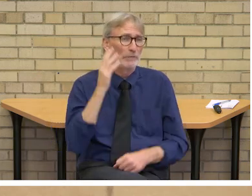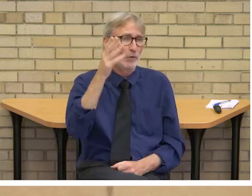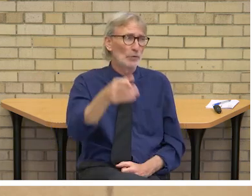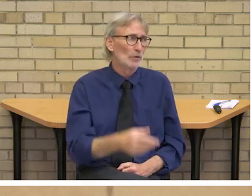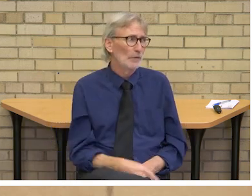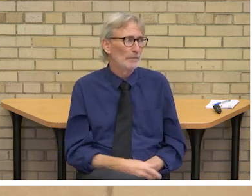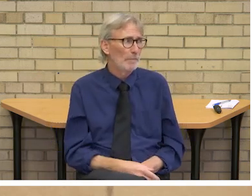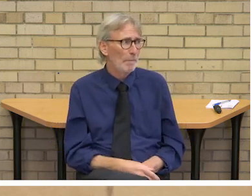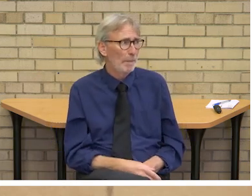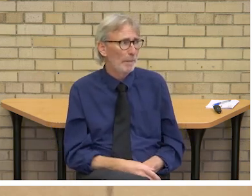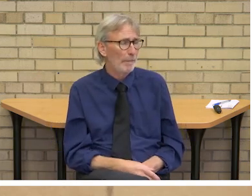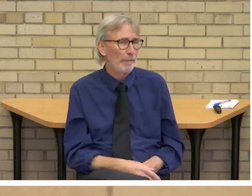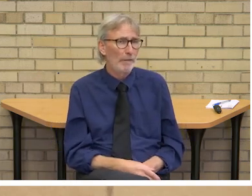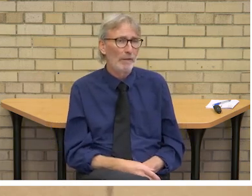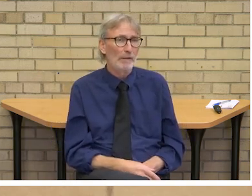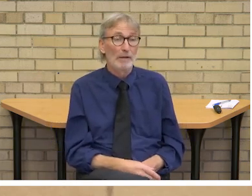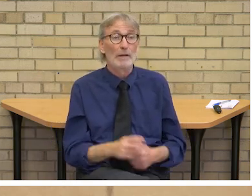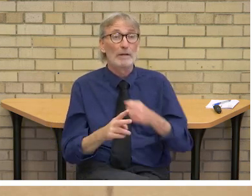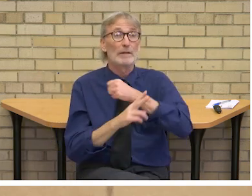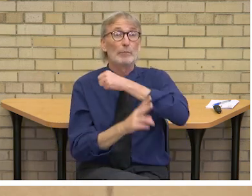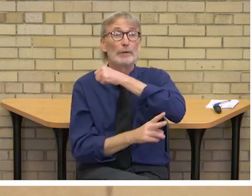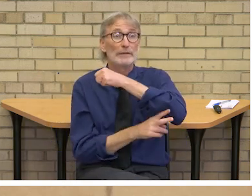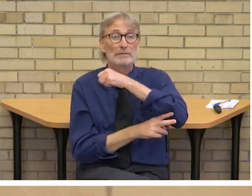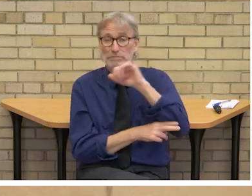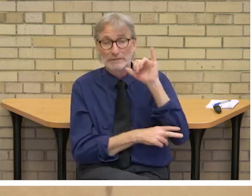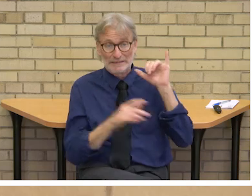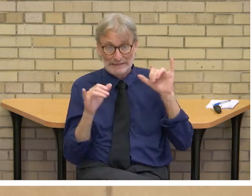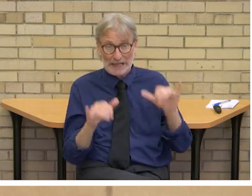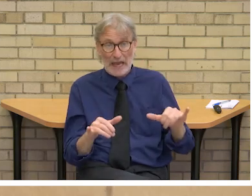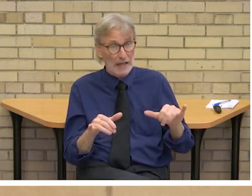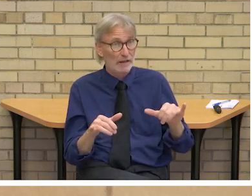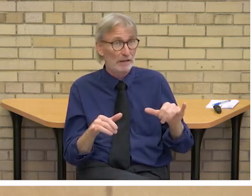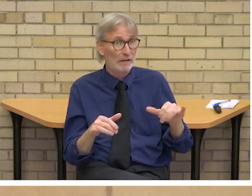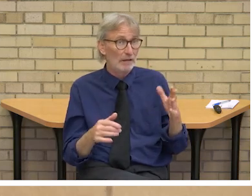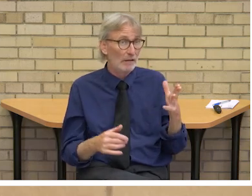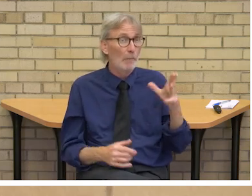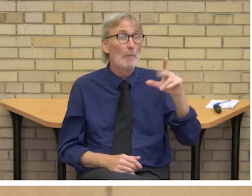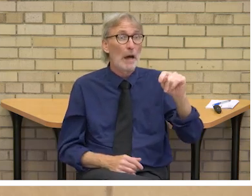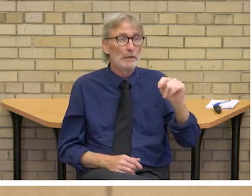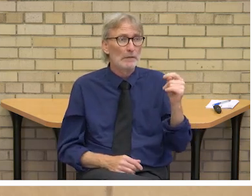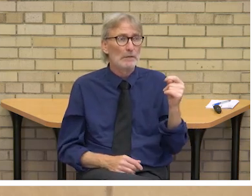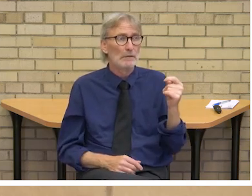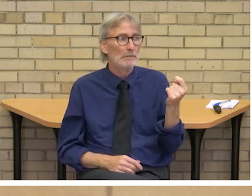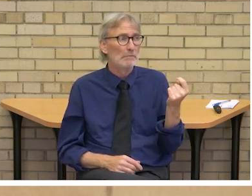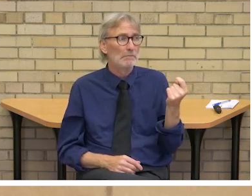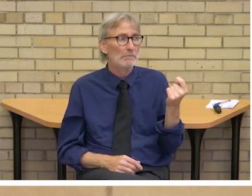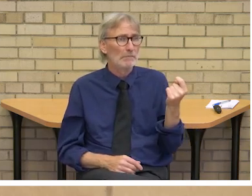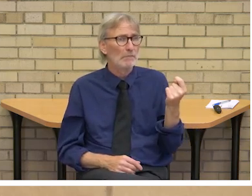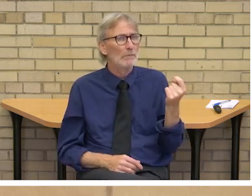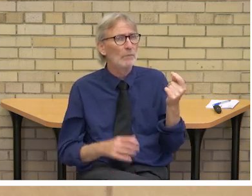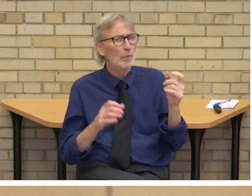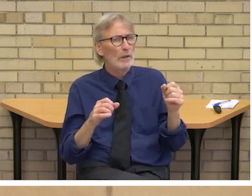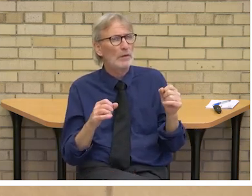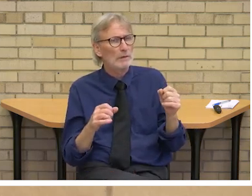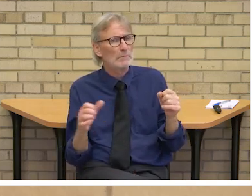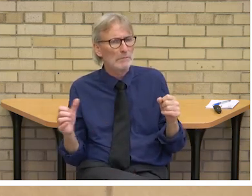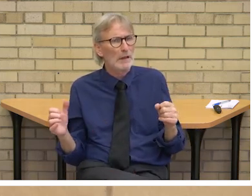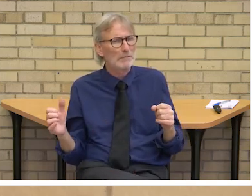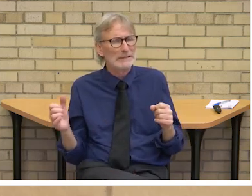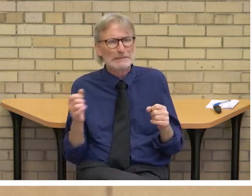the structure won't be moving, but that's not to say that there's not room to